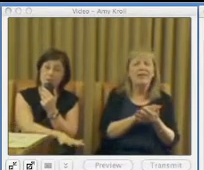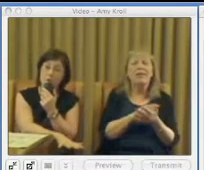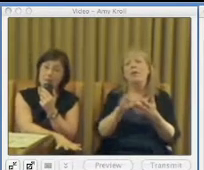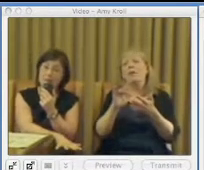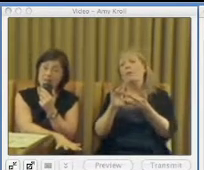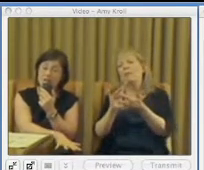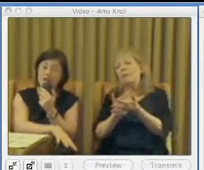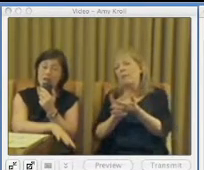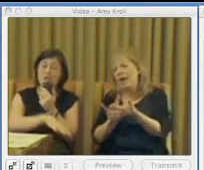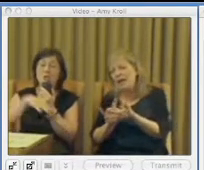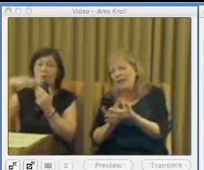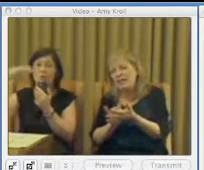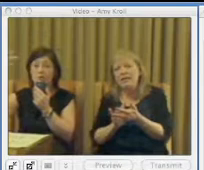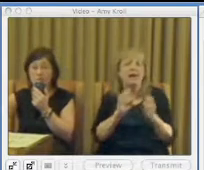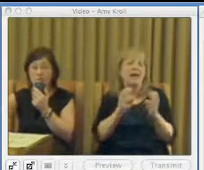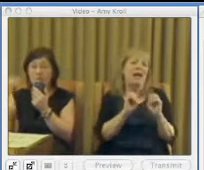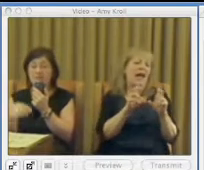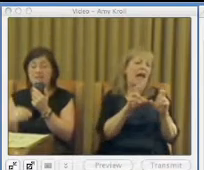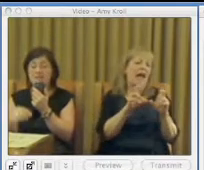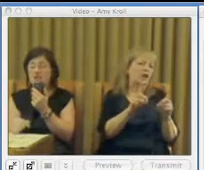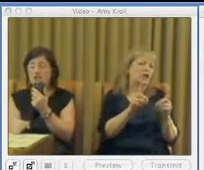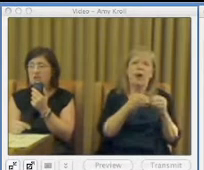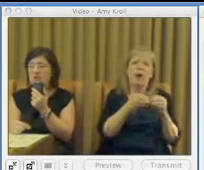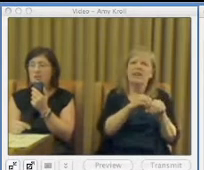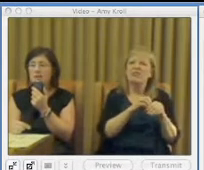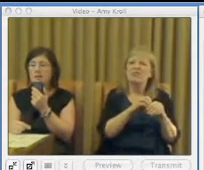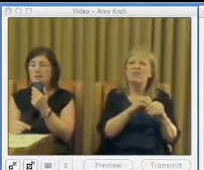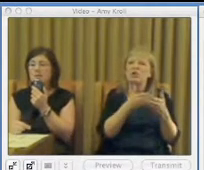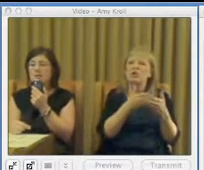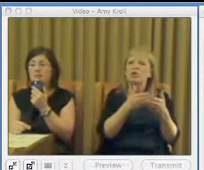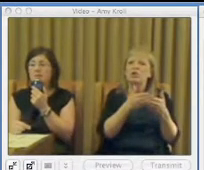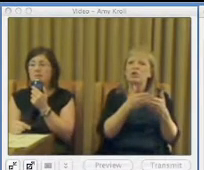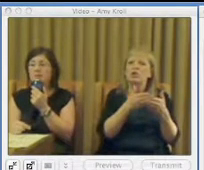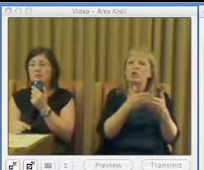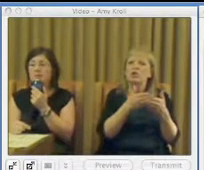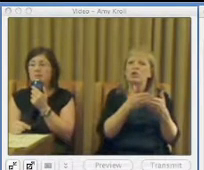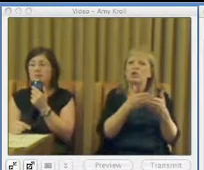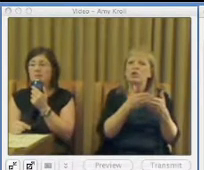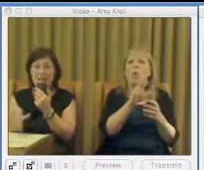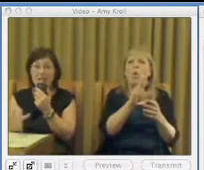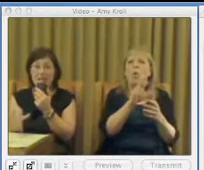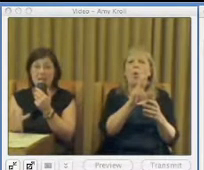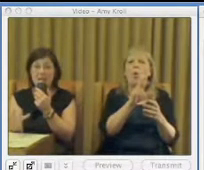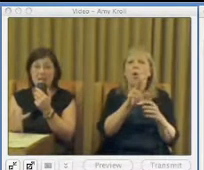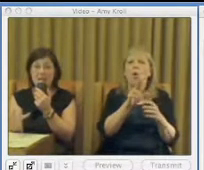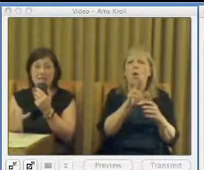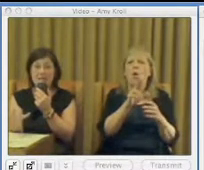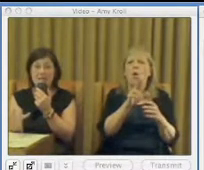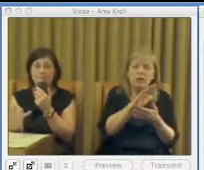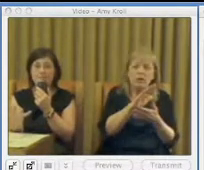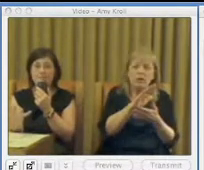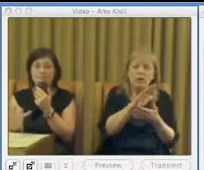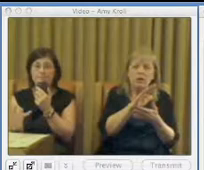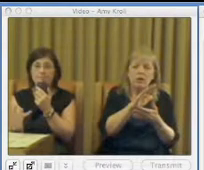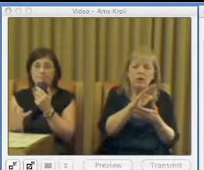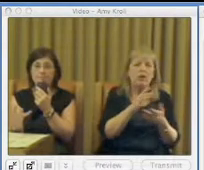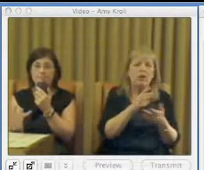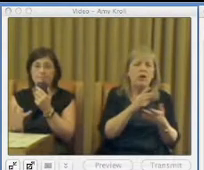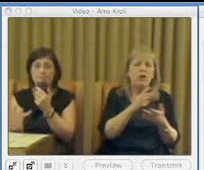educational context, whether that's in school-based education or in university-based education, in